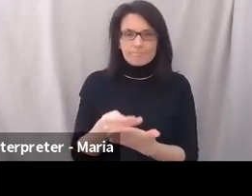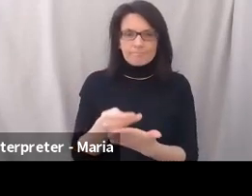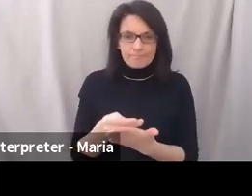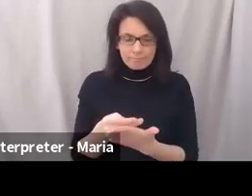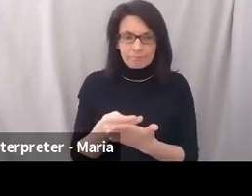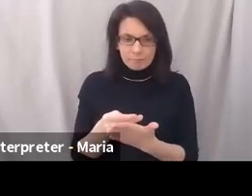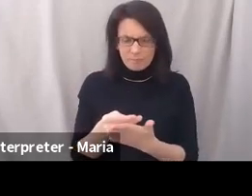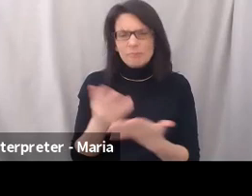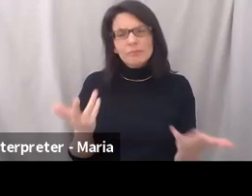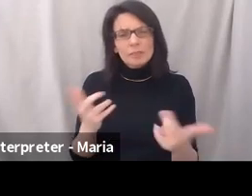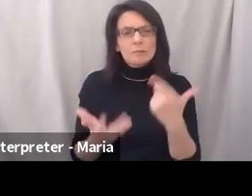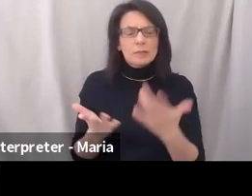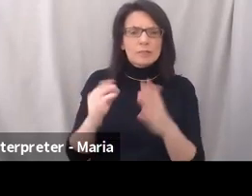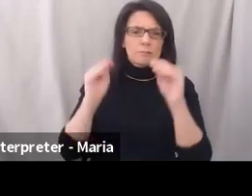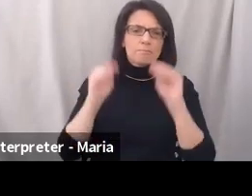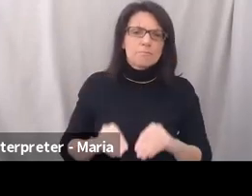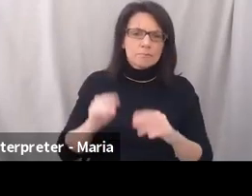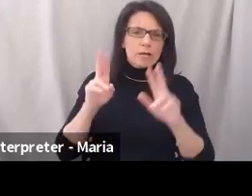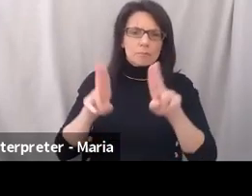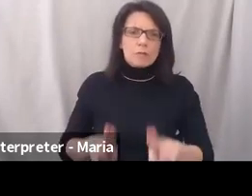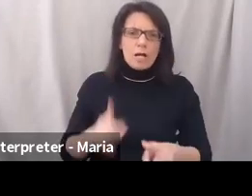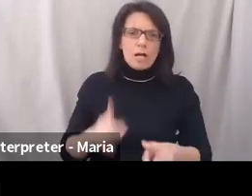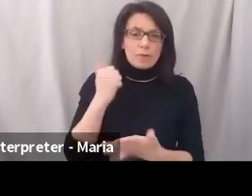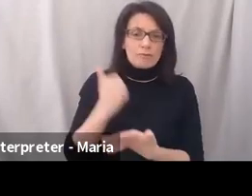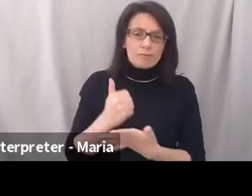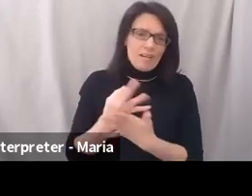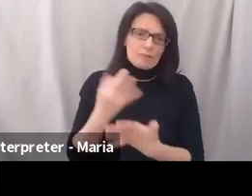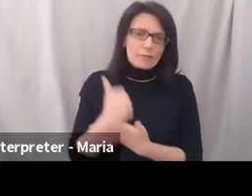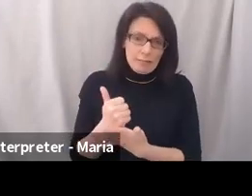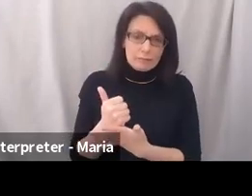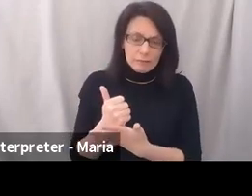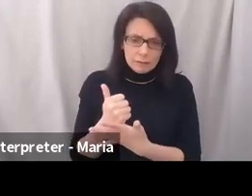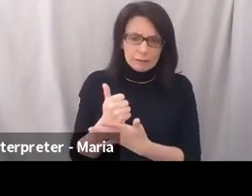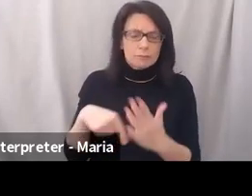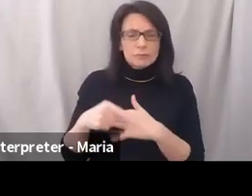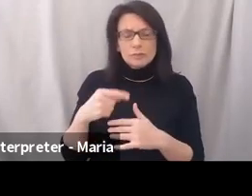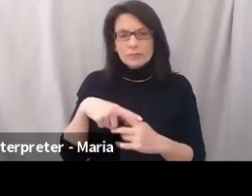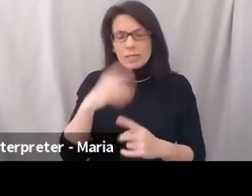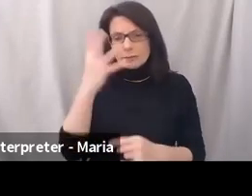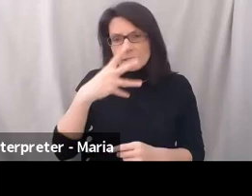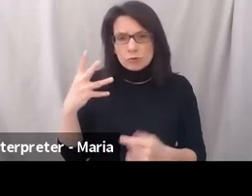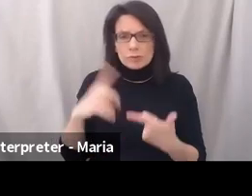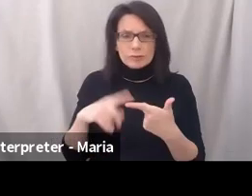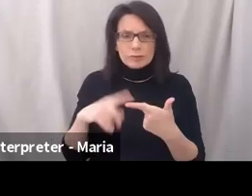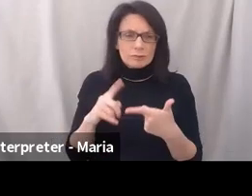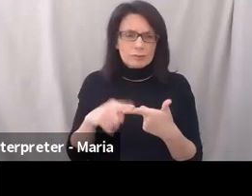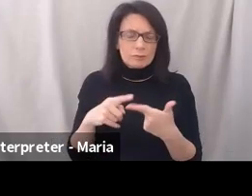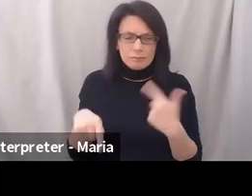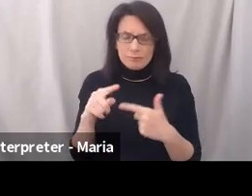to get financial aid. Most of us need that, including any grants, scholarship, any